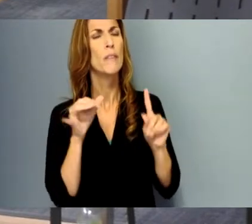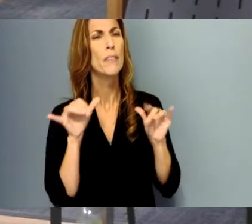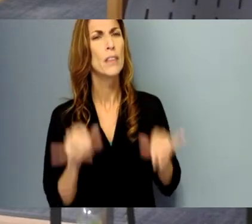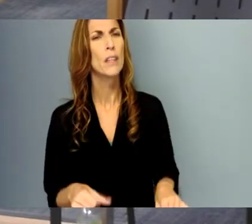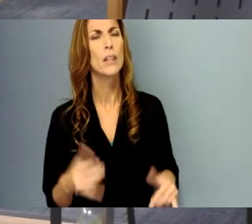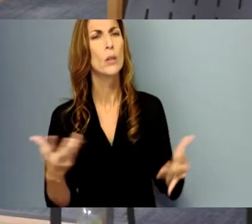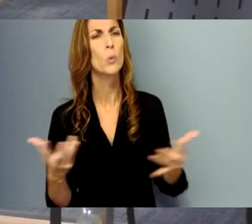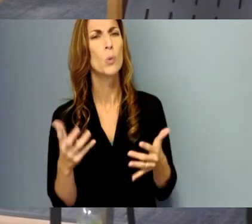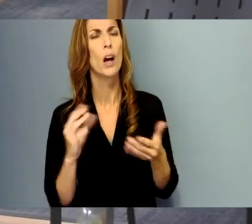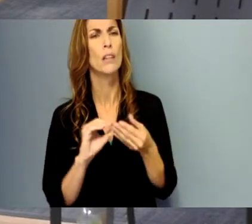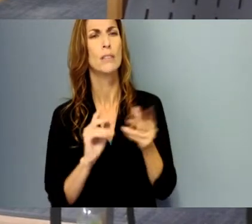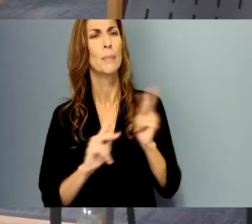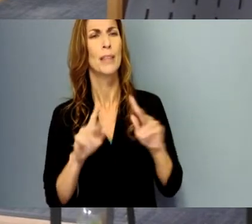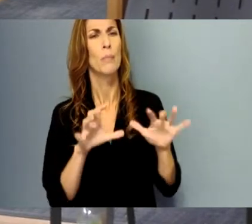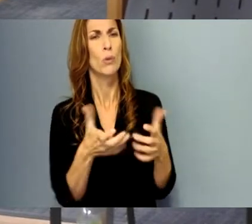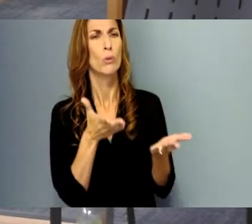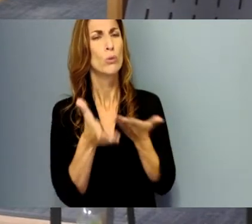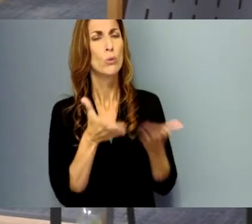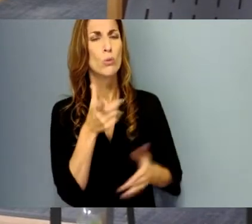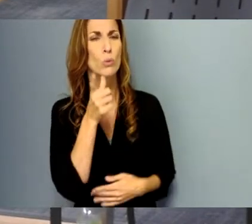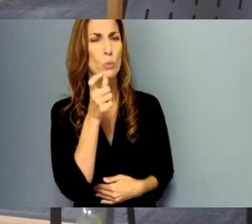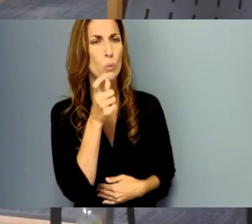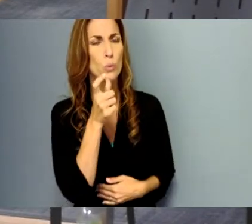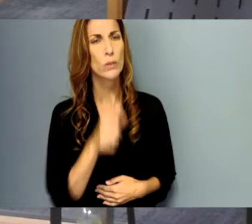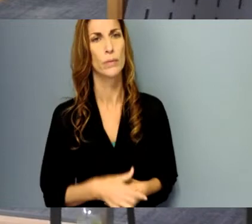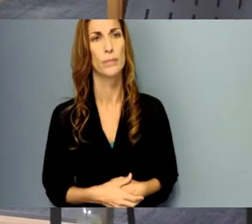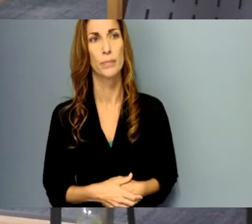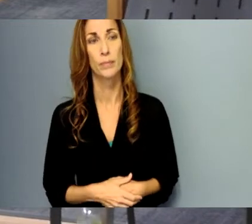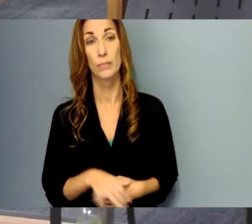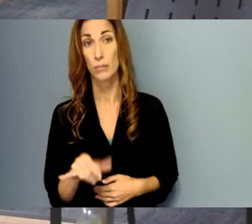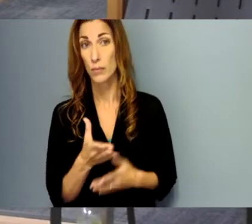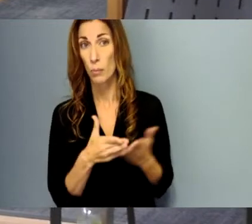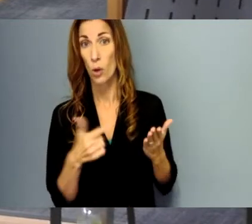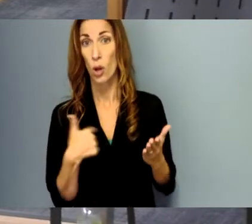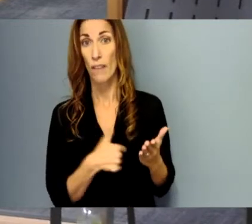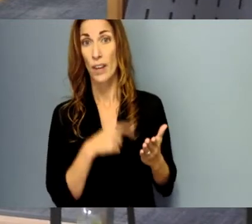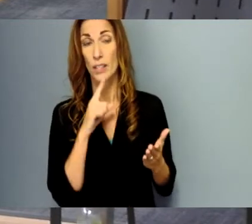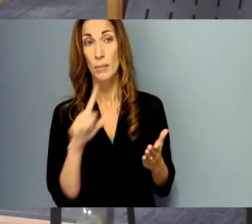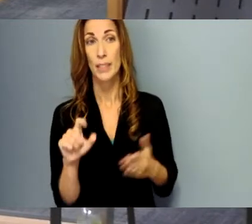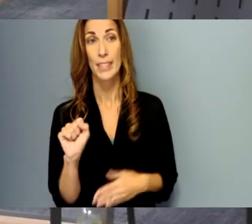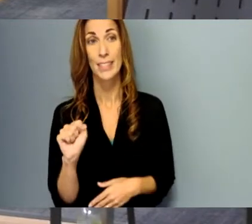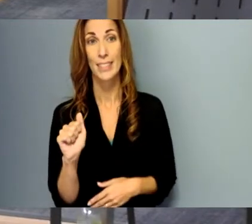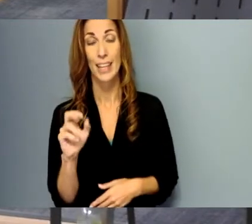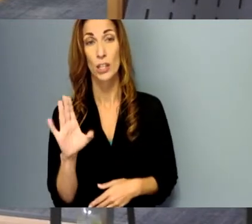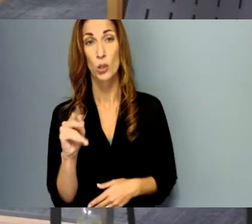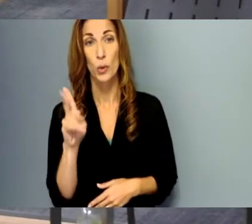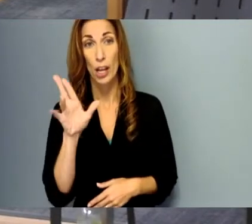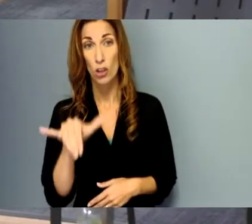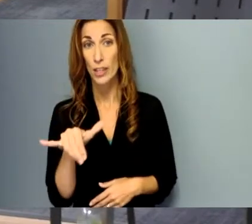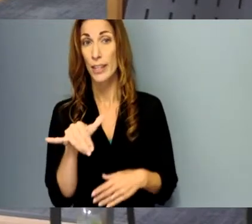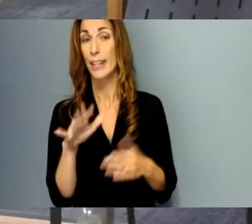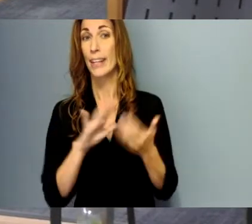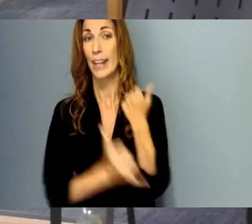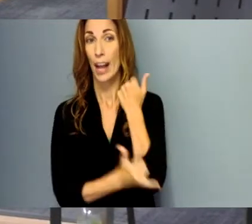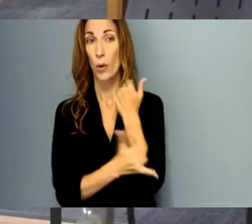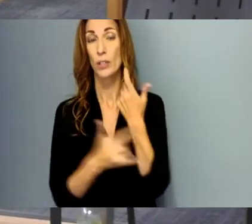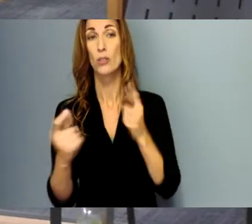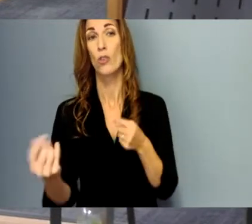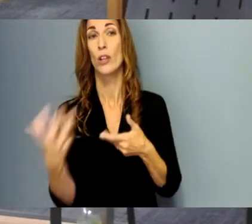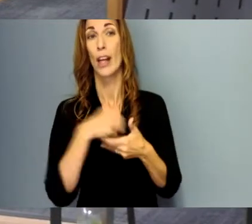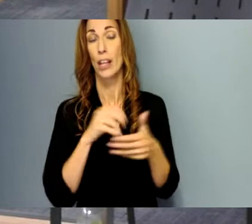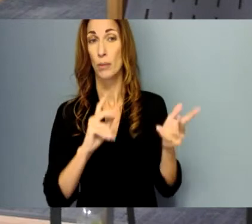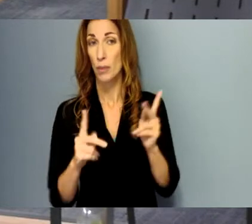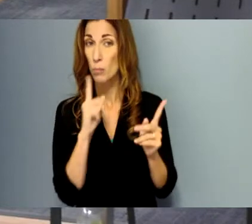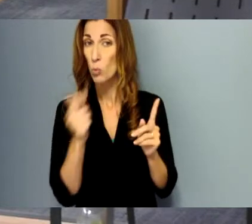the population does it serve? Is this part of us being a sanctuary county and trying to integrate illegals into